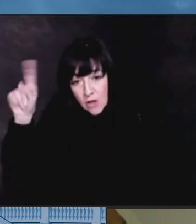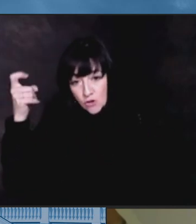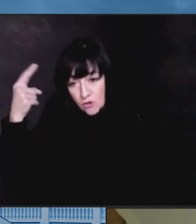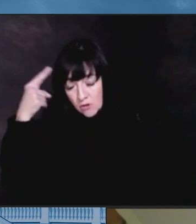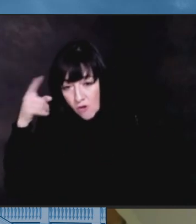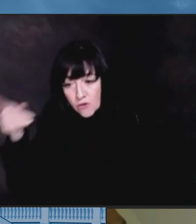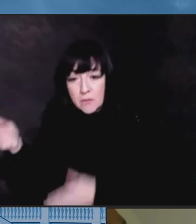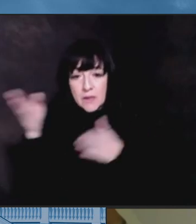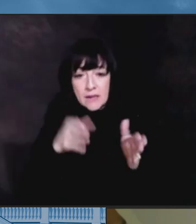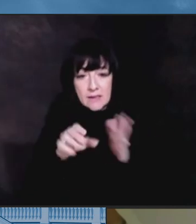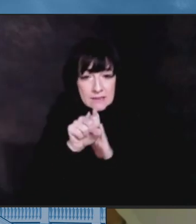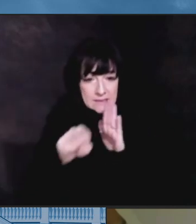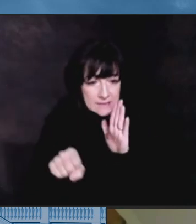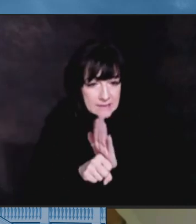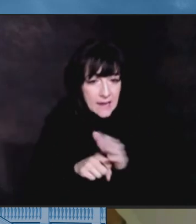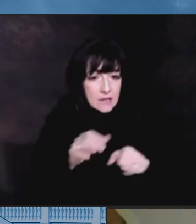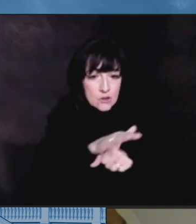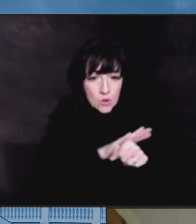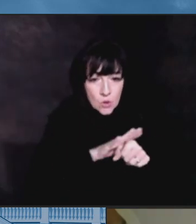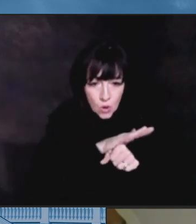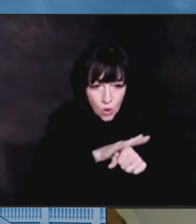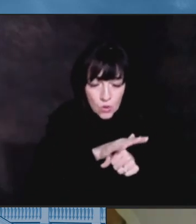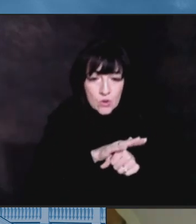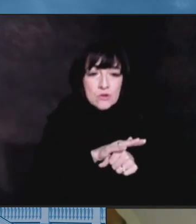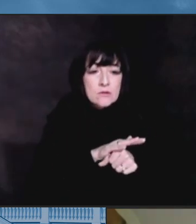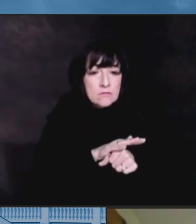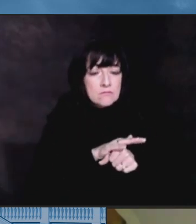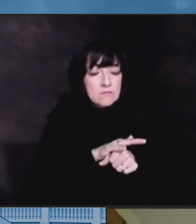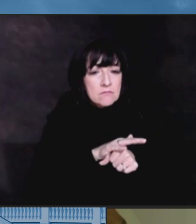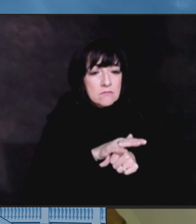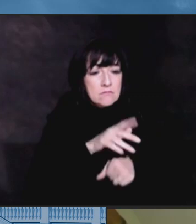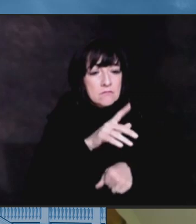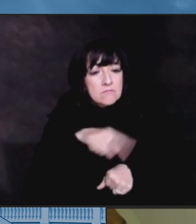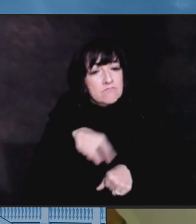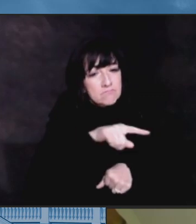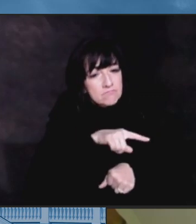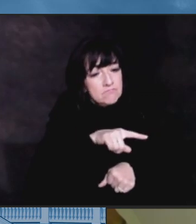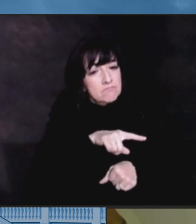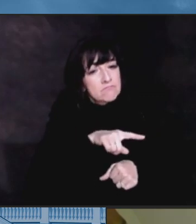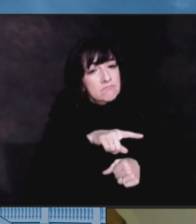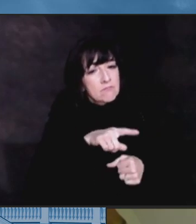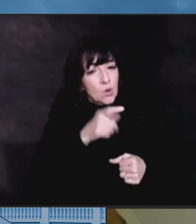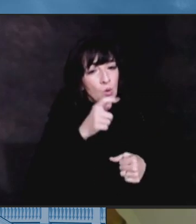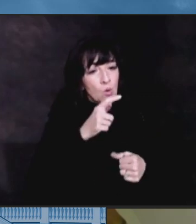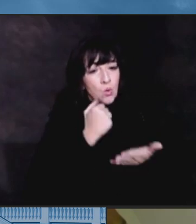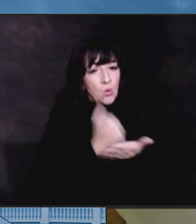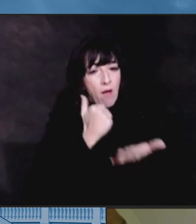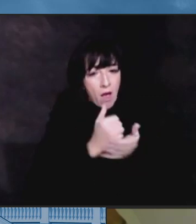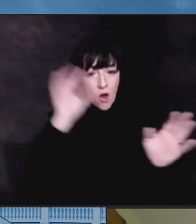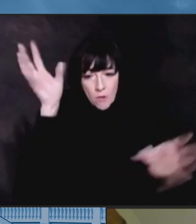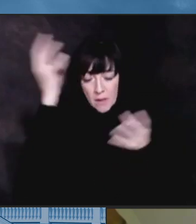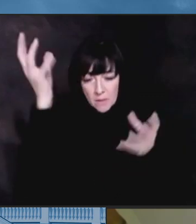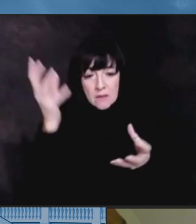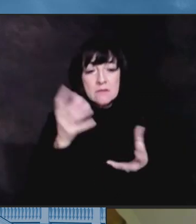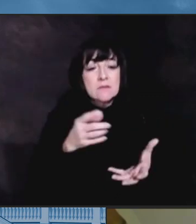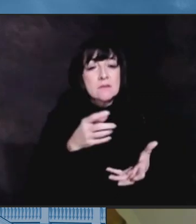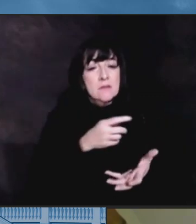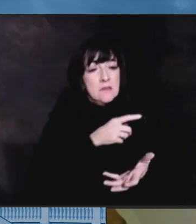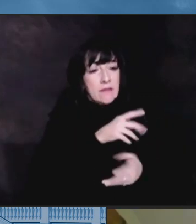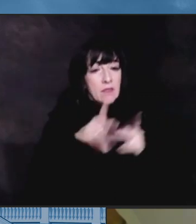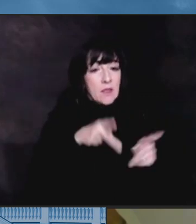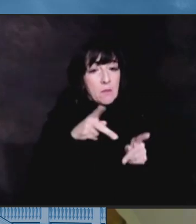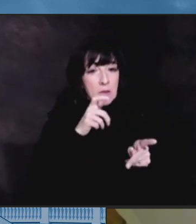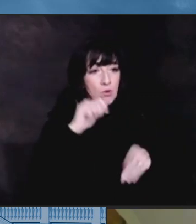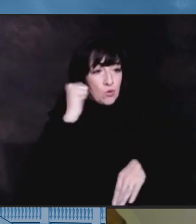to hospitals and first responders, and those that will administer the vaccine. They're safe, they're